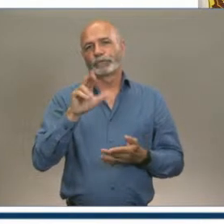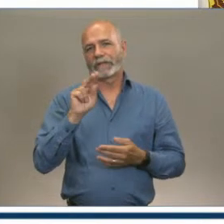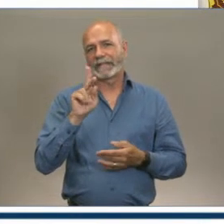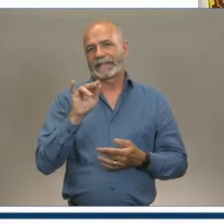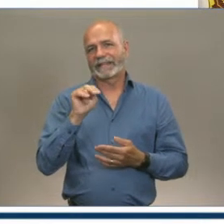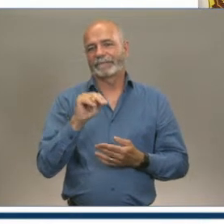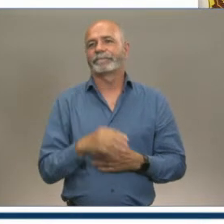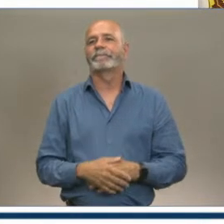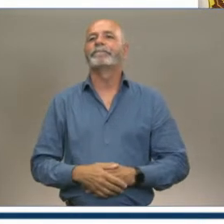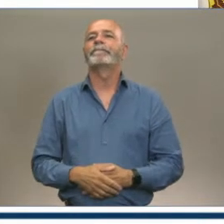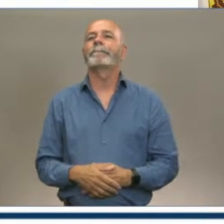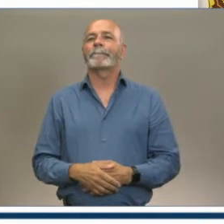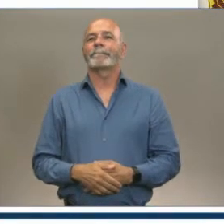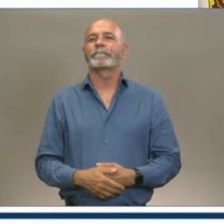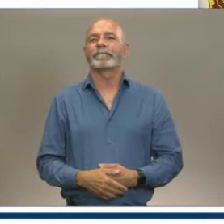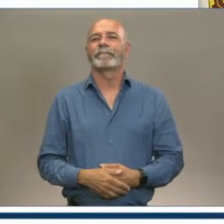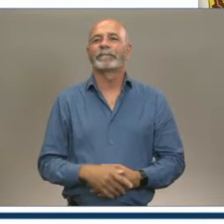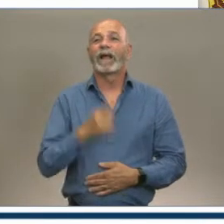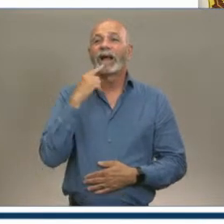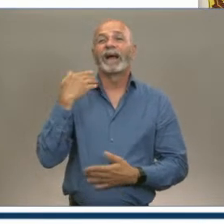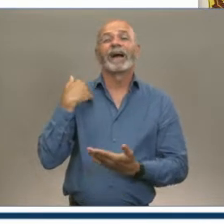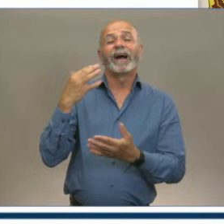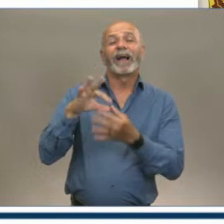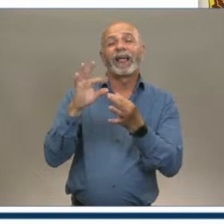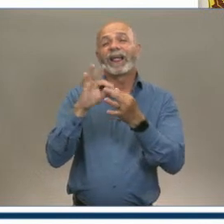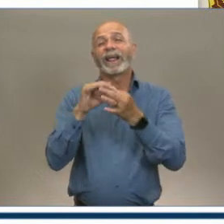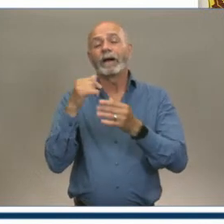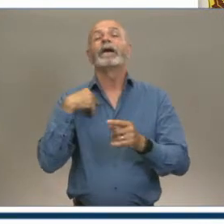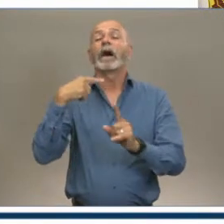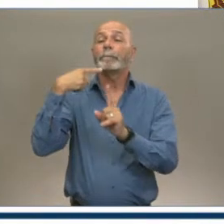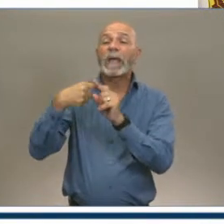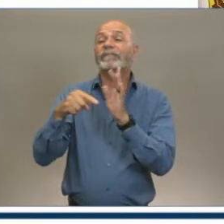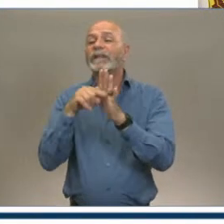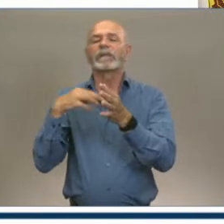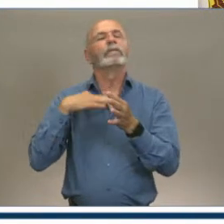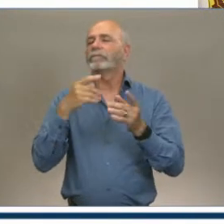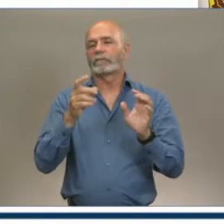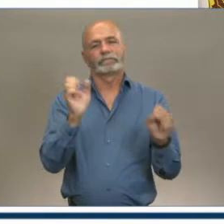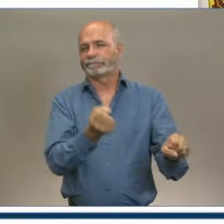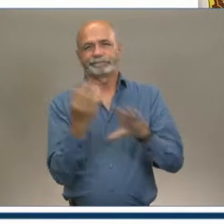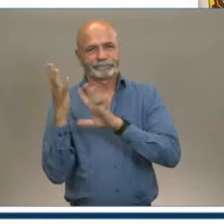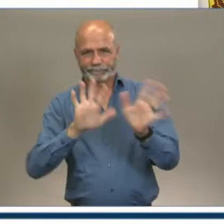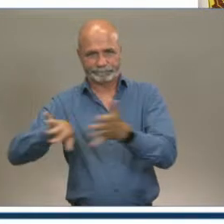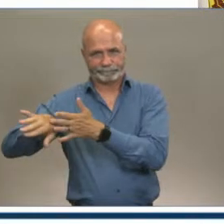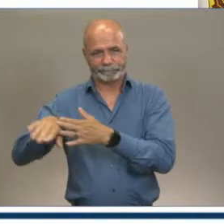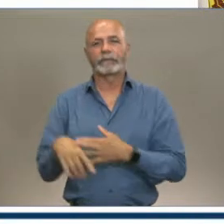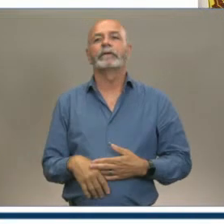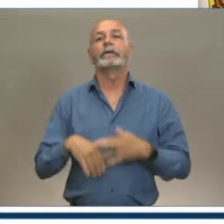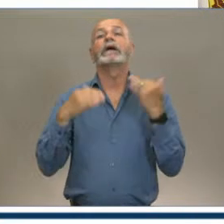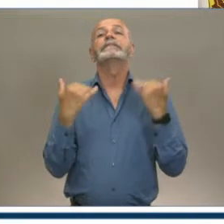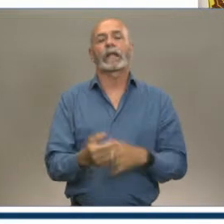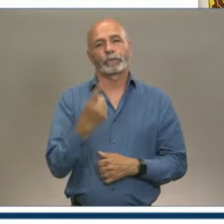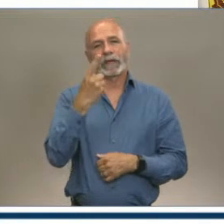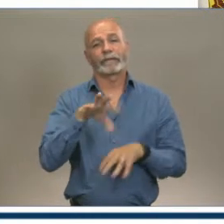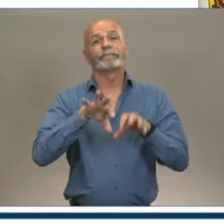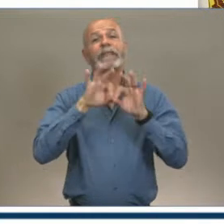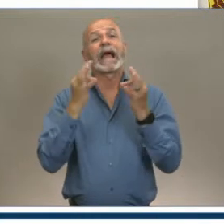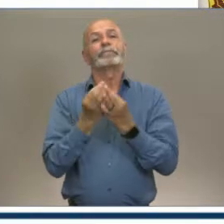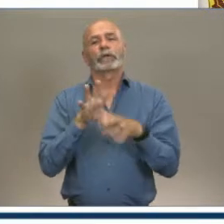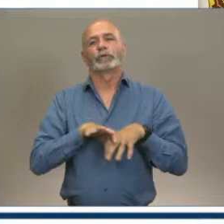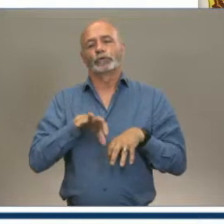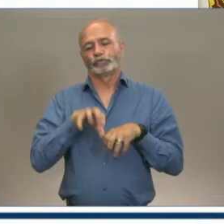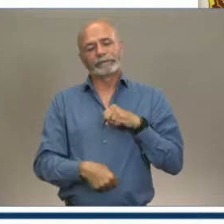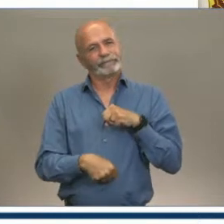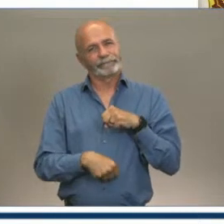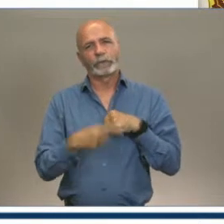Before we talk about the case numbers today, I want to acknowledge that another family is grieving after their loved one passed away yesterday due to